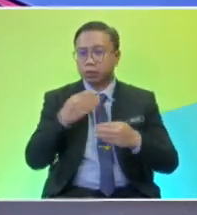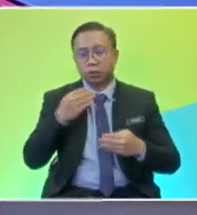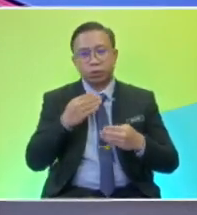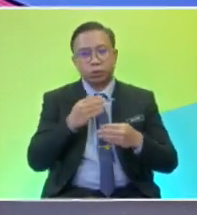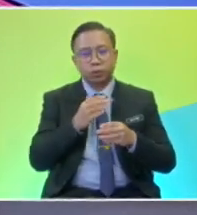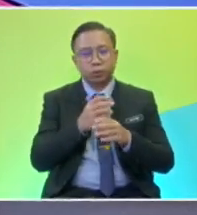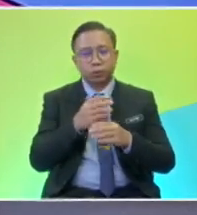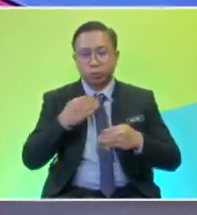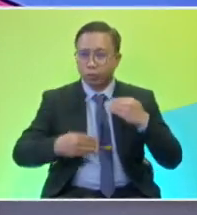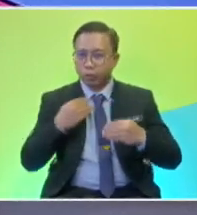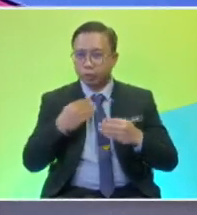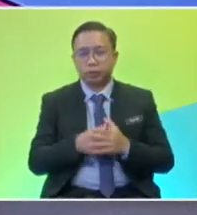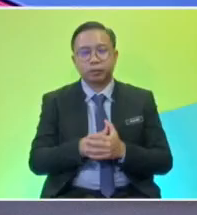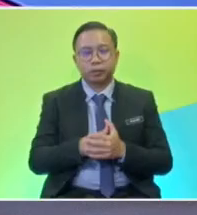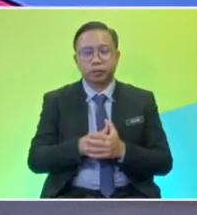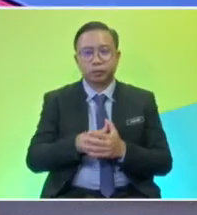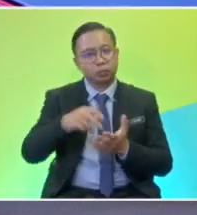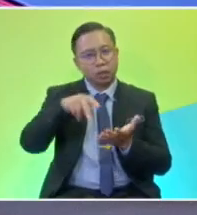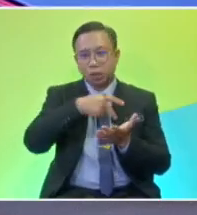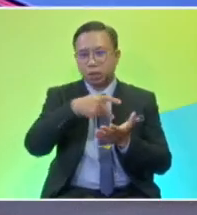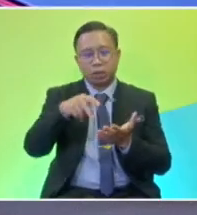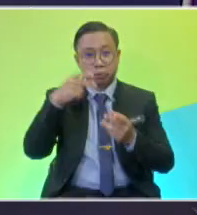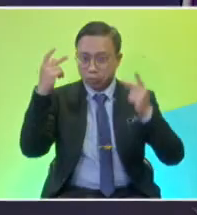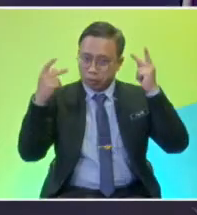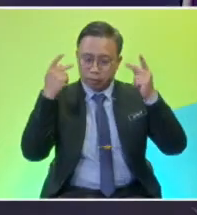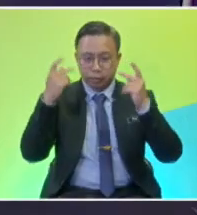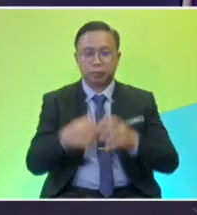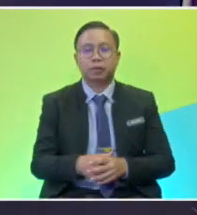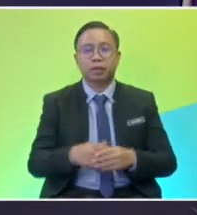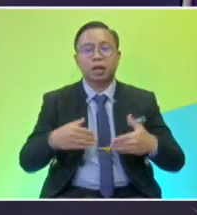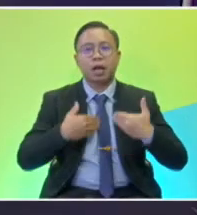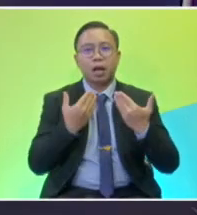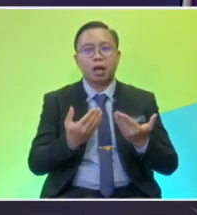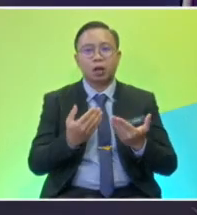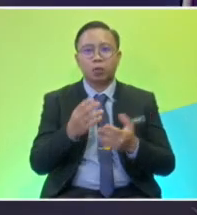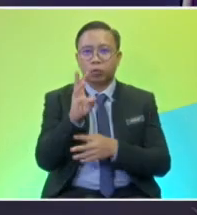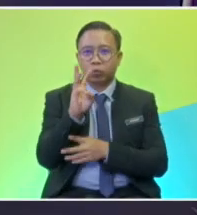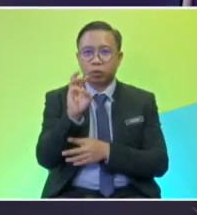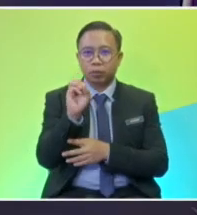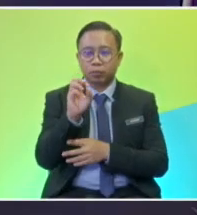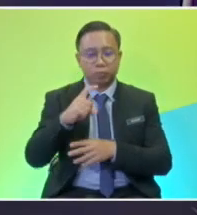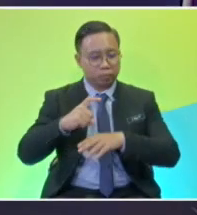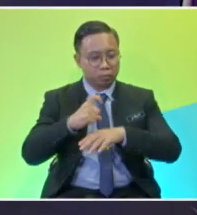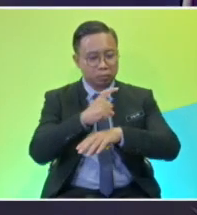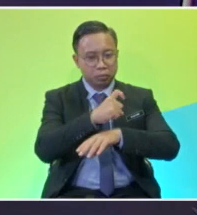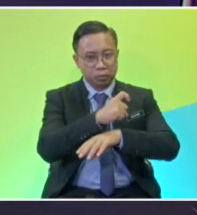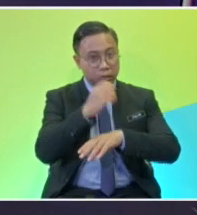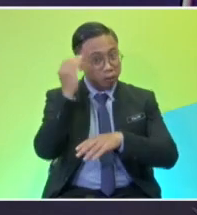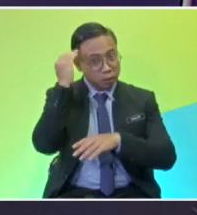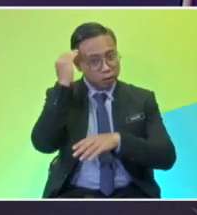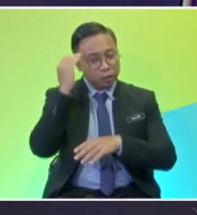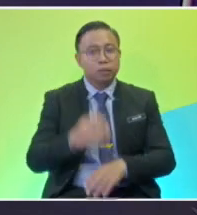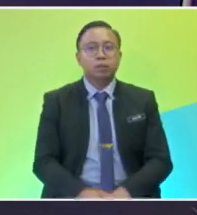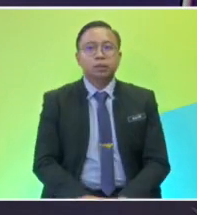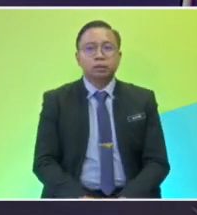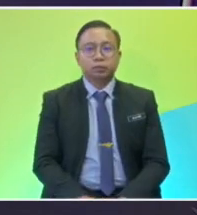just fly around everywhere. Can you imagine how is the worm? Yeah. Worm just like